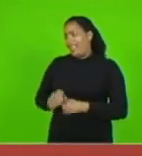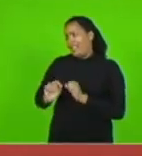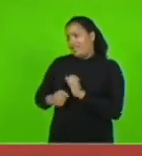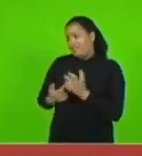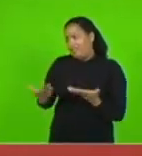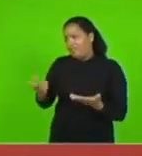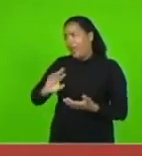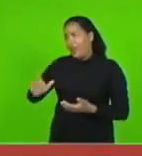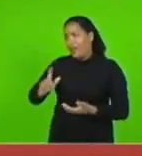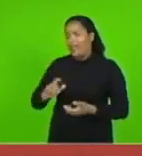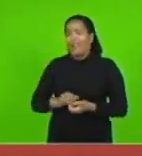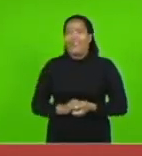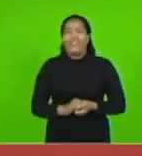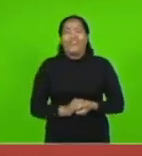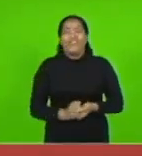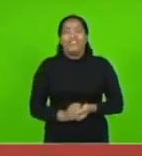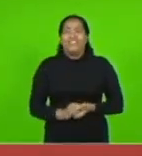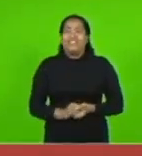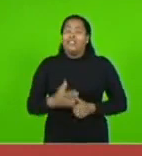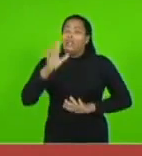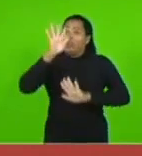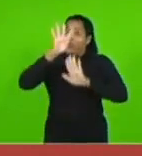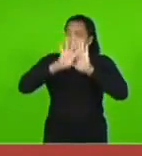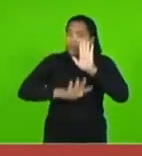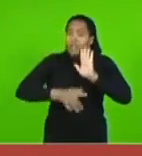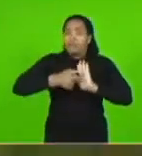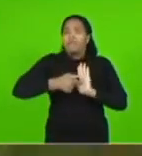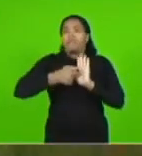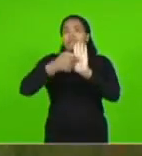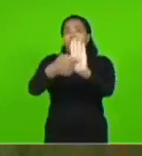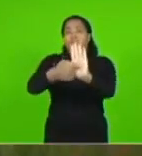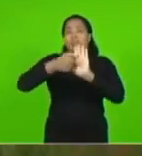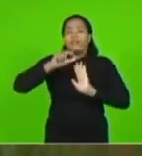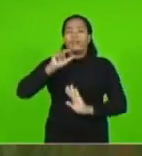is something that we already know. It's not new news to us.